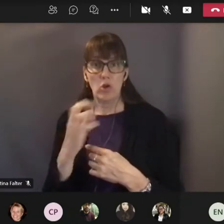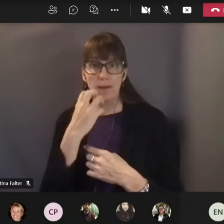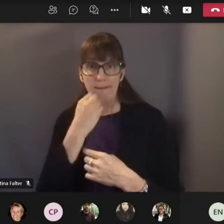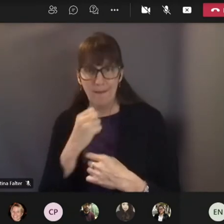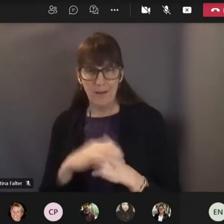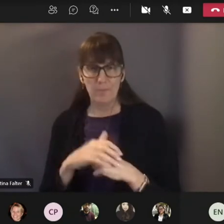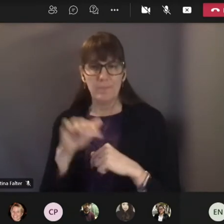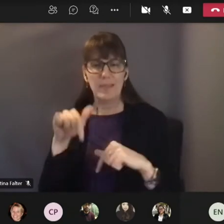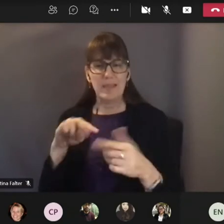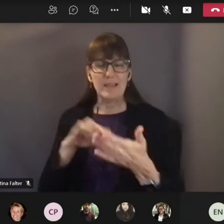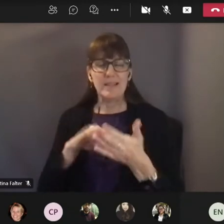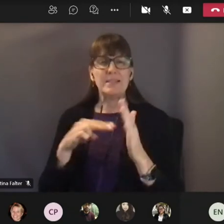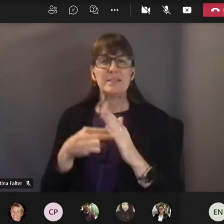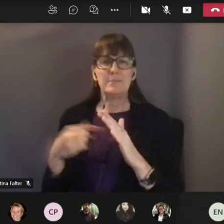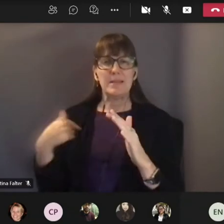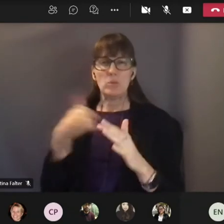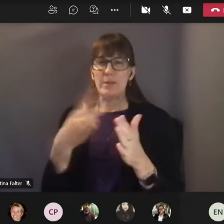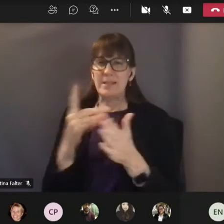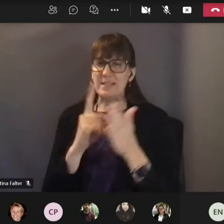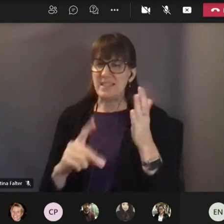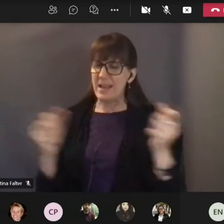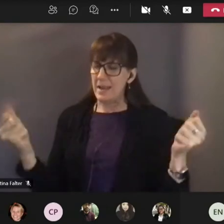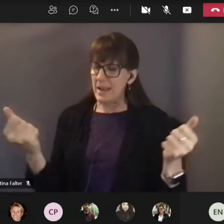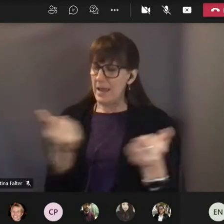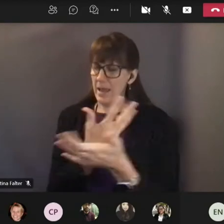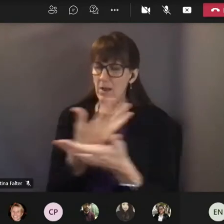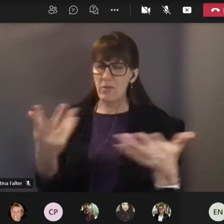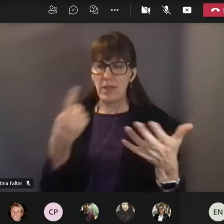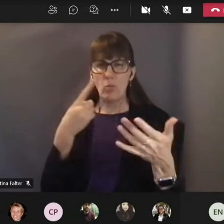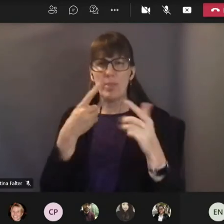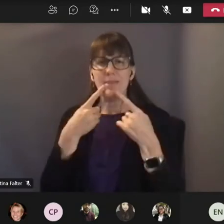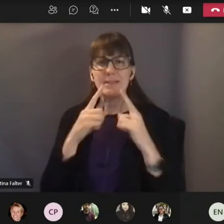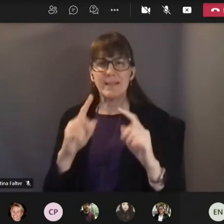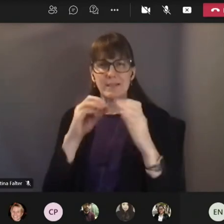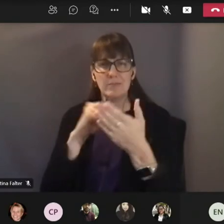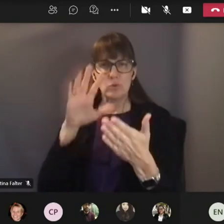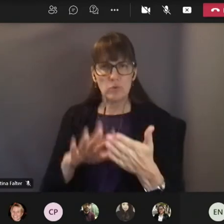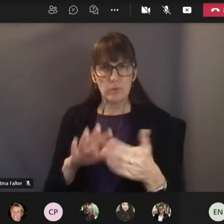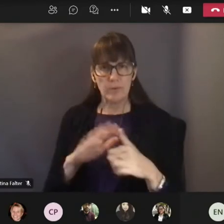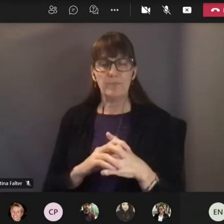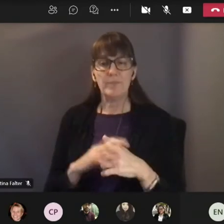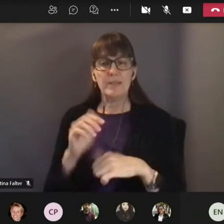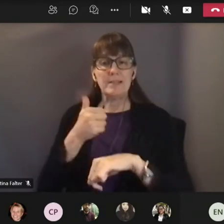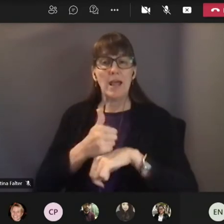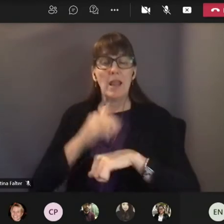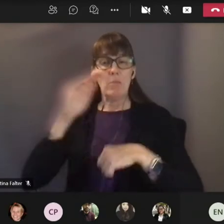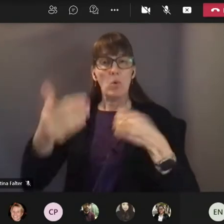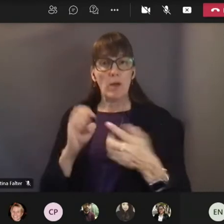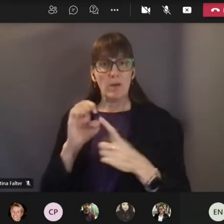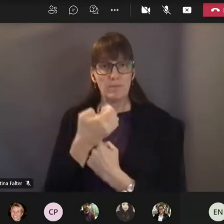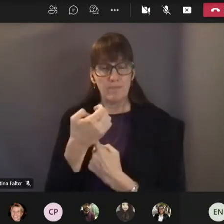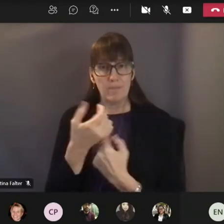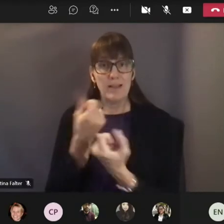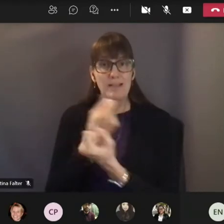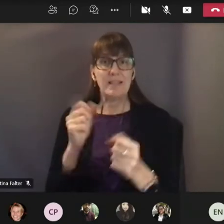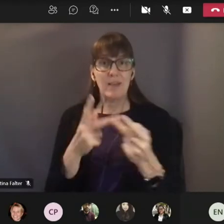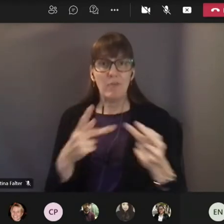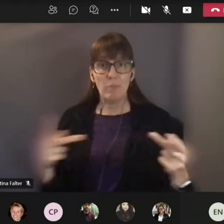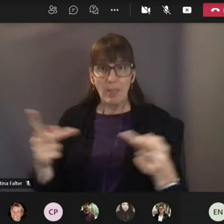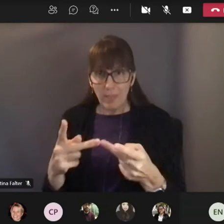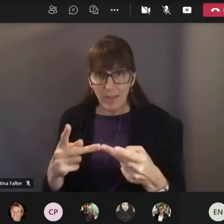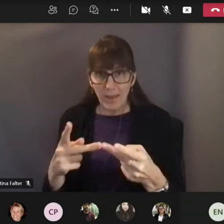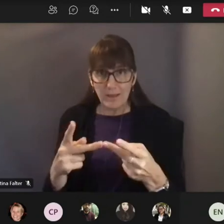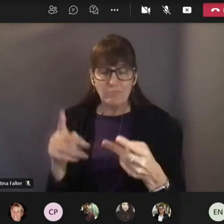student well-being, creating a welcoming environment and a safe place where learning is joyful and students can